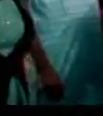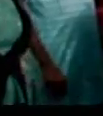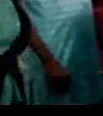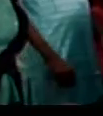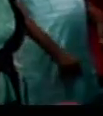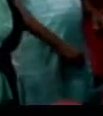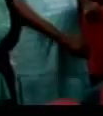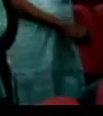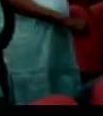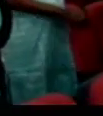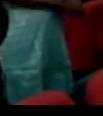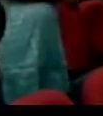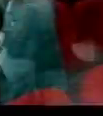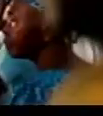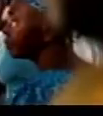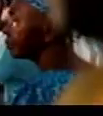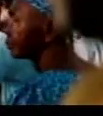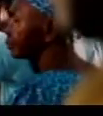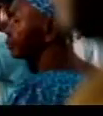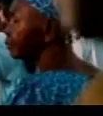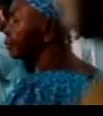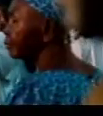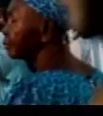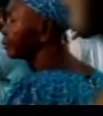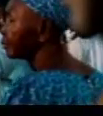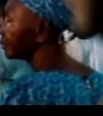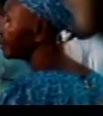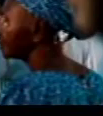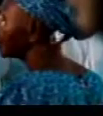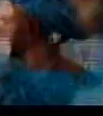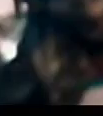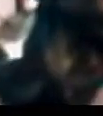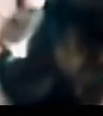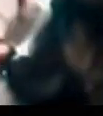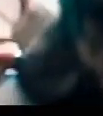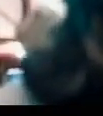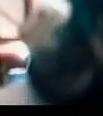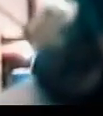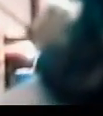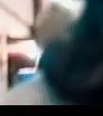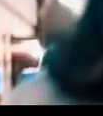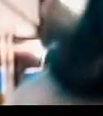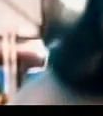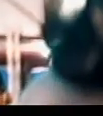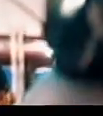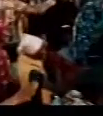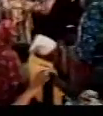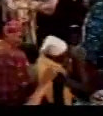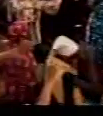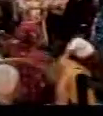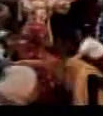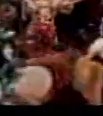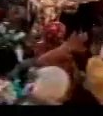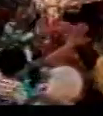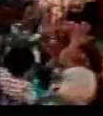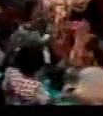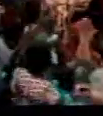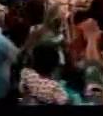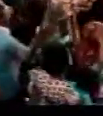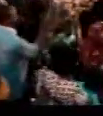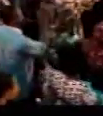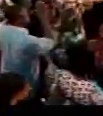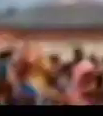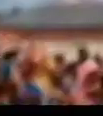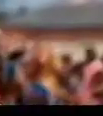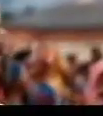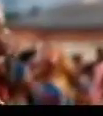going away now on you. Leukemia, hernia, everything is appearing now globally. Manifest the